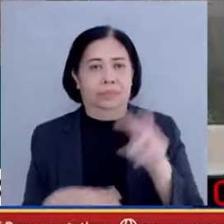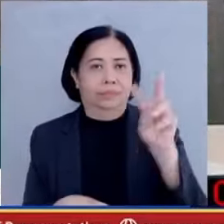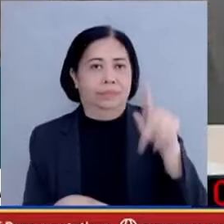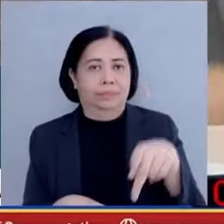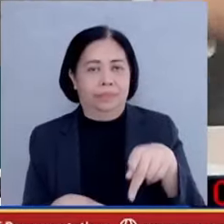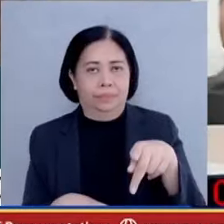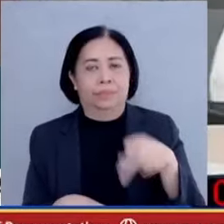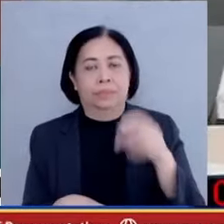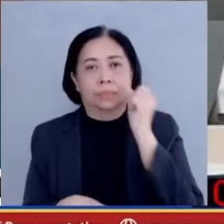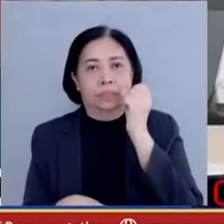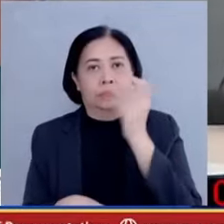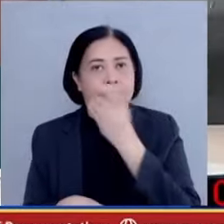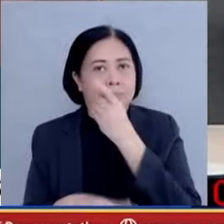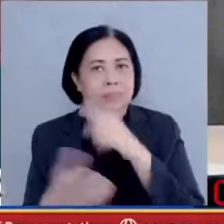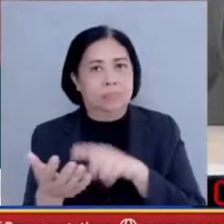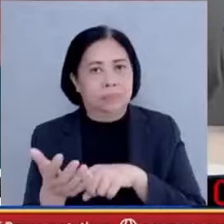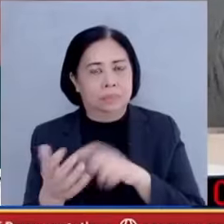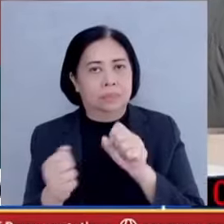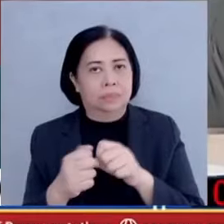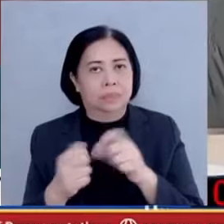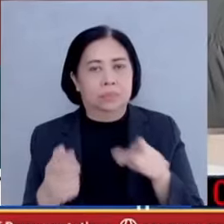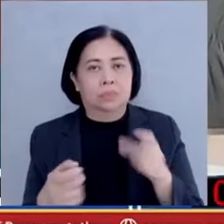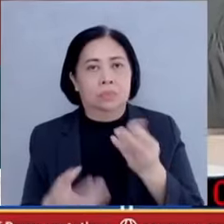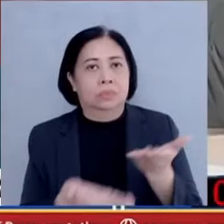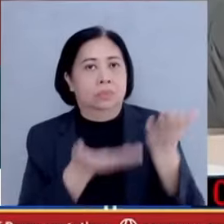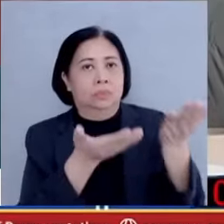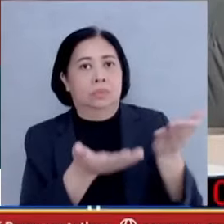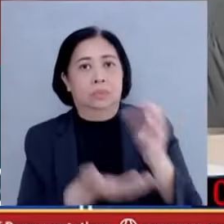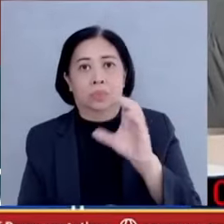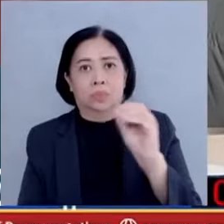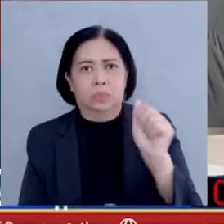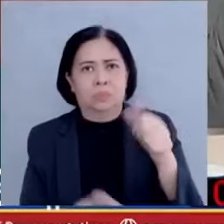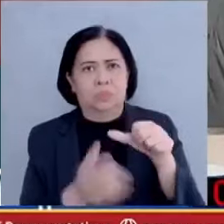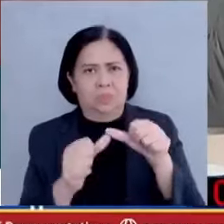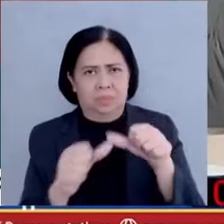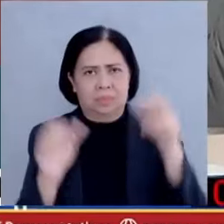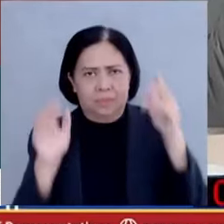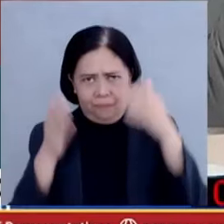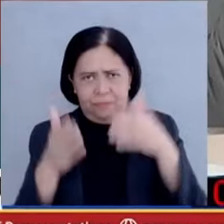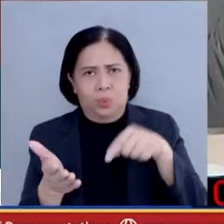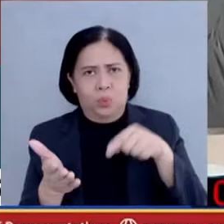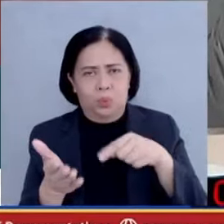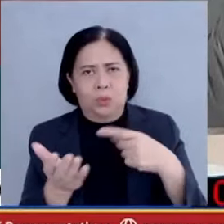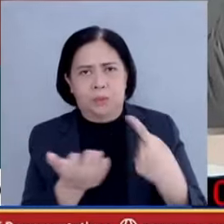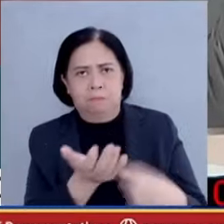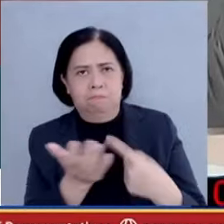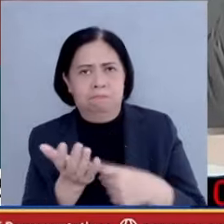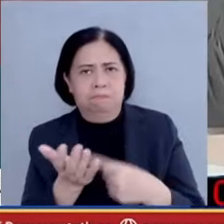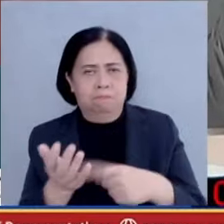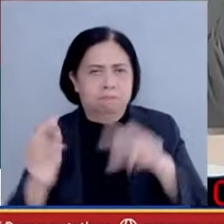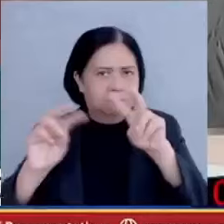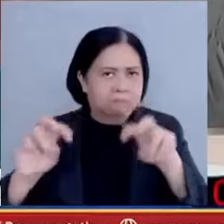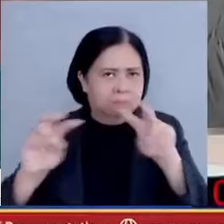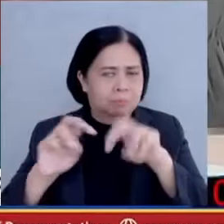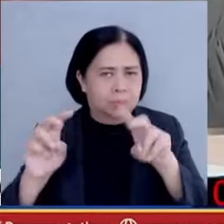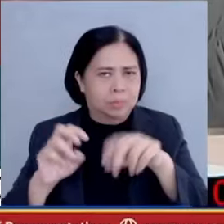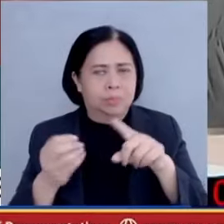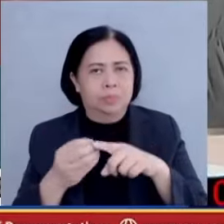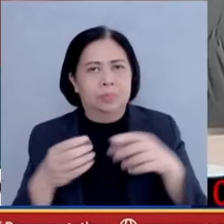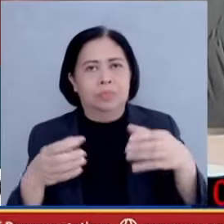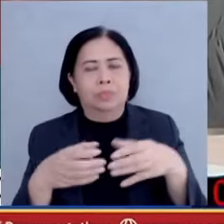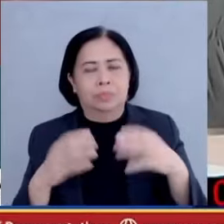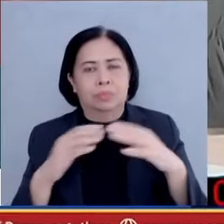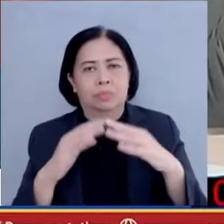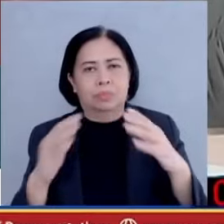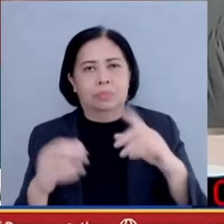Sara Duterte to the Commission on Audit continue to be the focus of today's hearing of the House Committee on Good